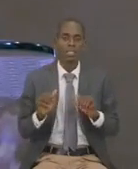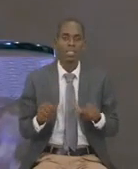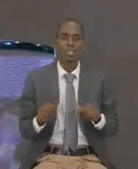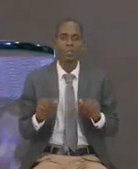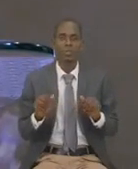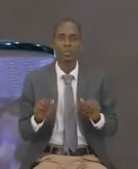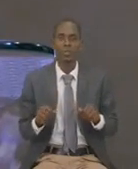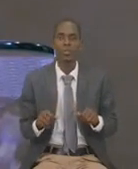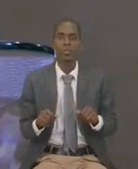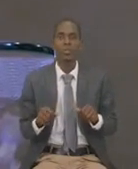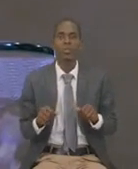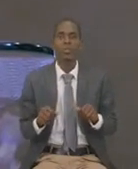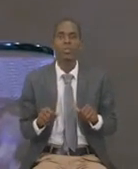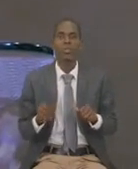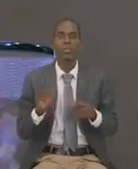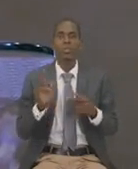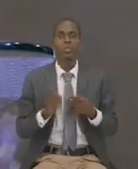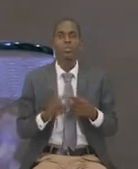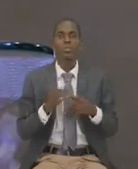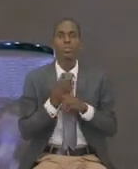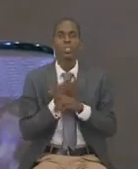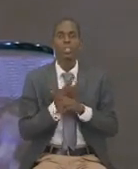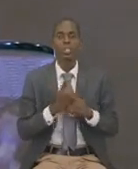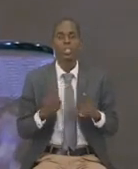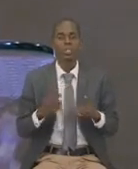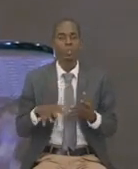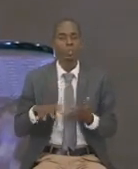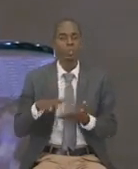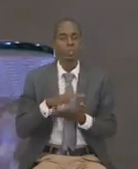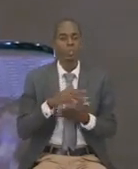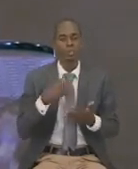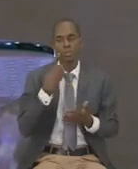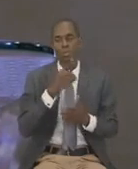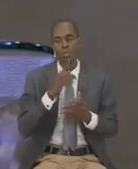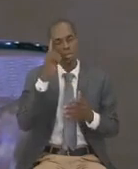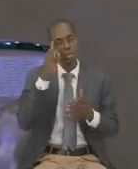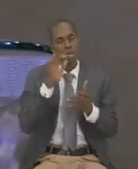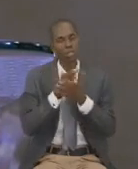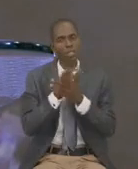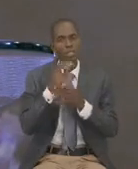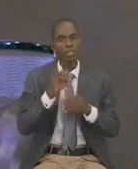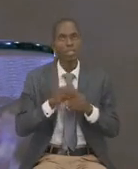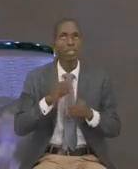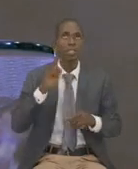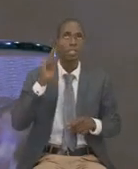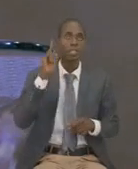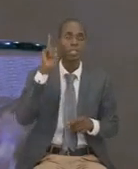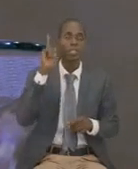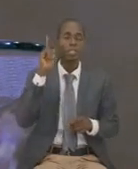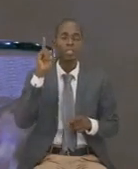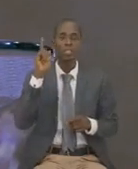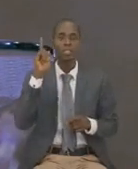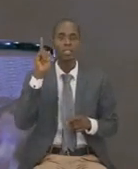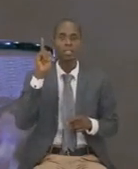abundantly able, to deliver those who trust in